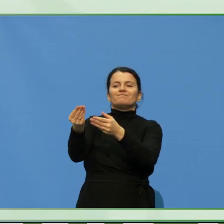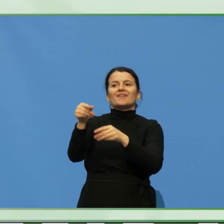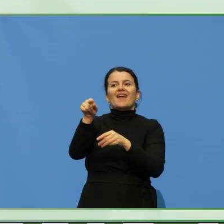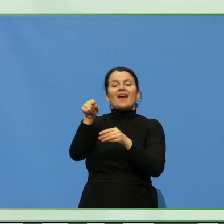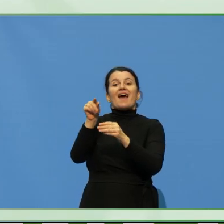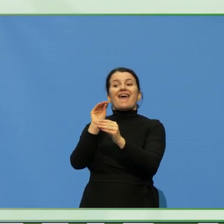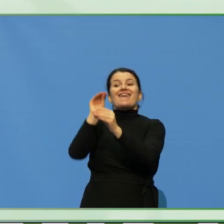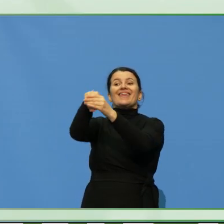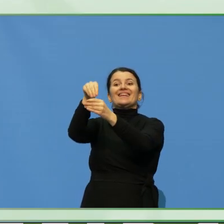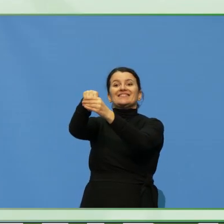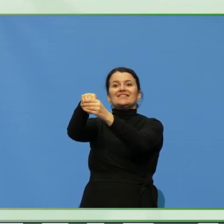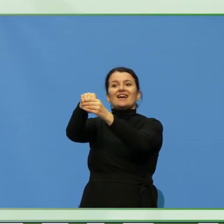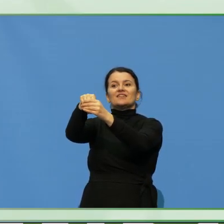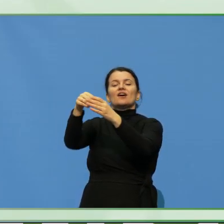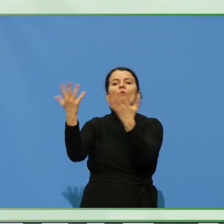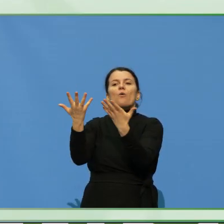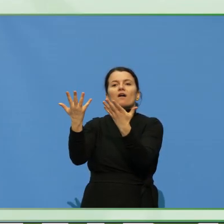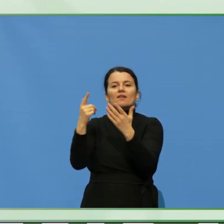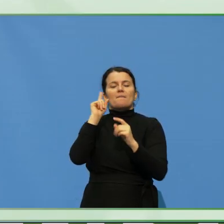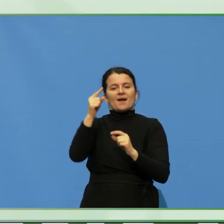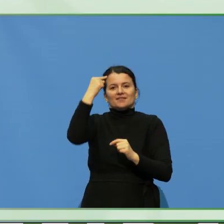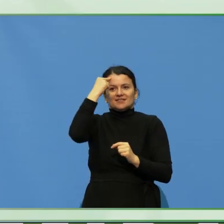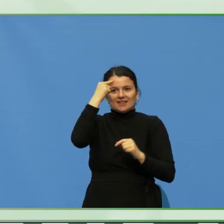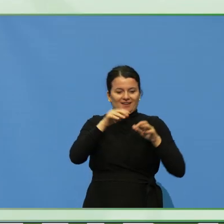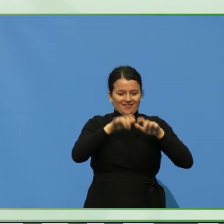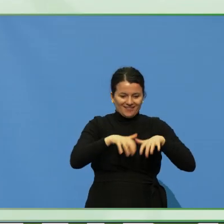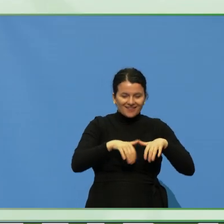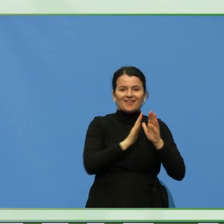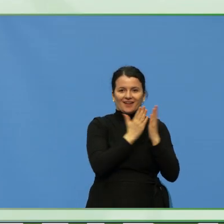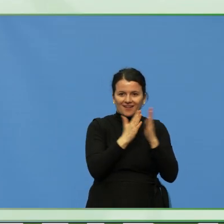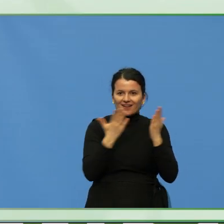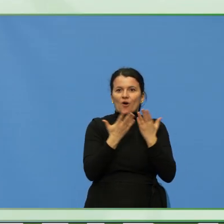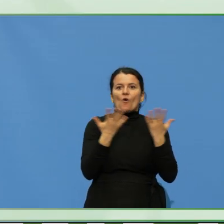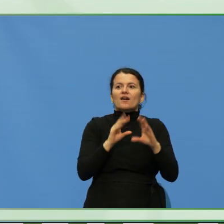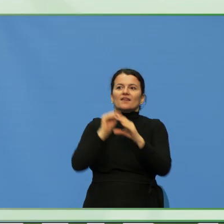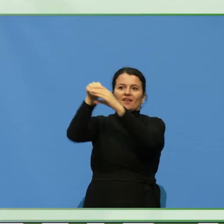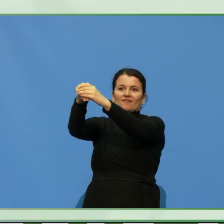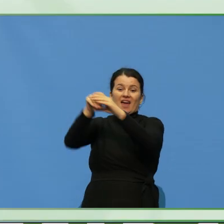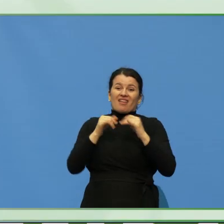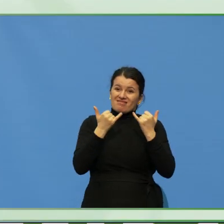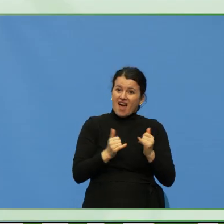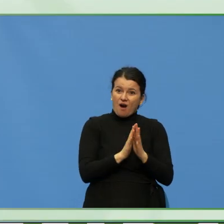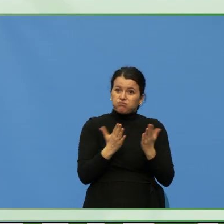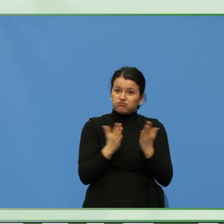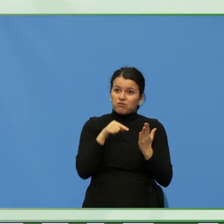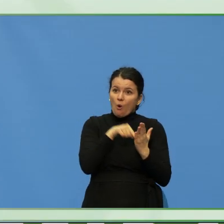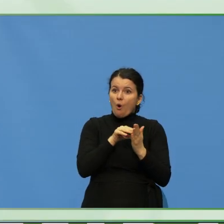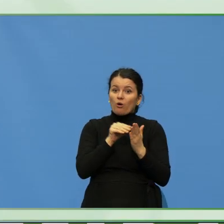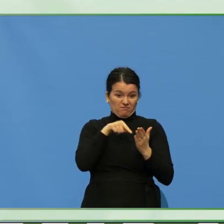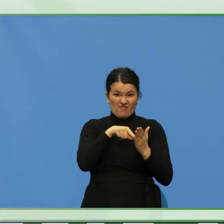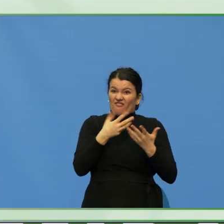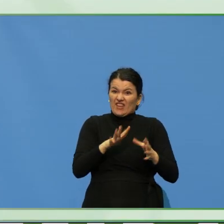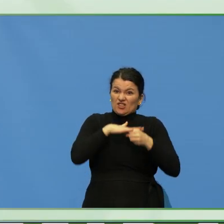are giving AI access to. Are those harmful? Are those representative, authentic, and